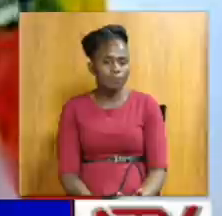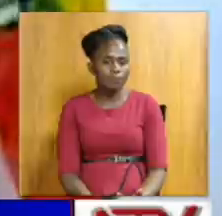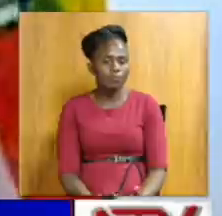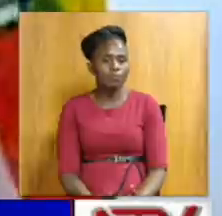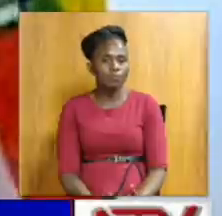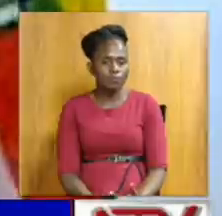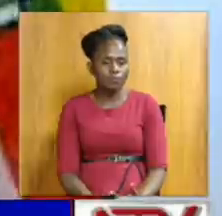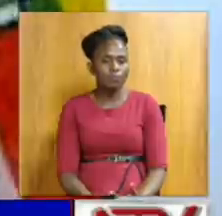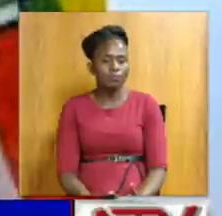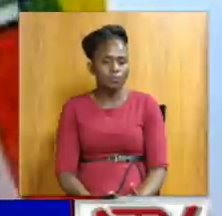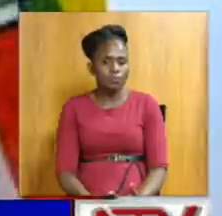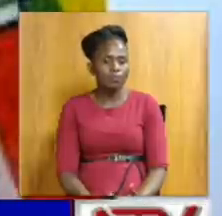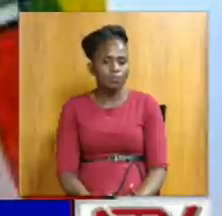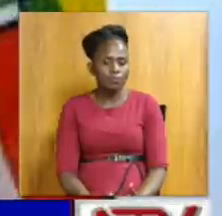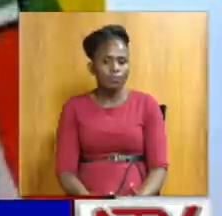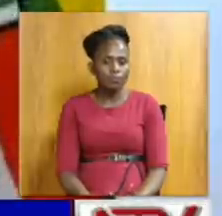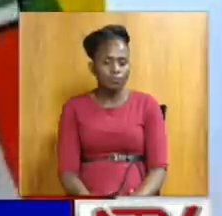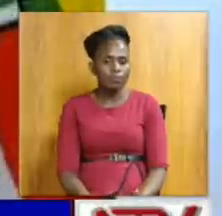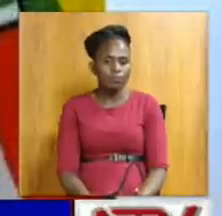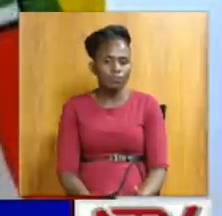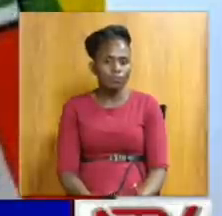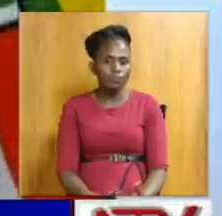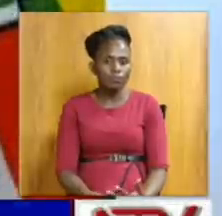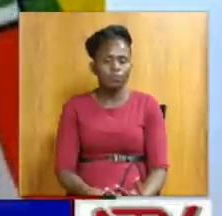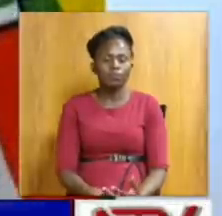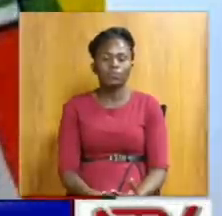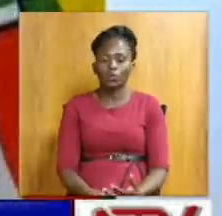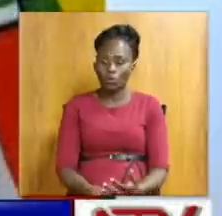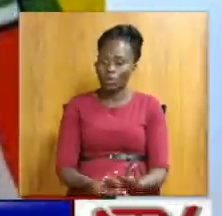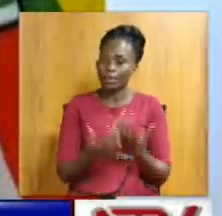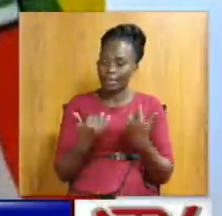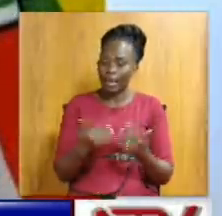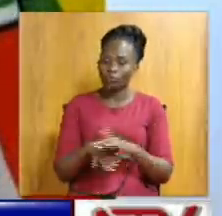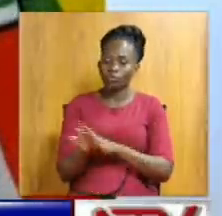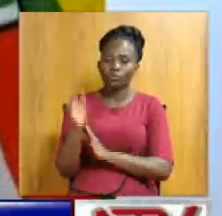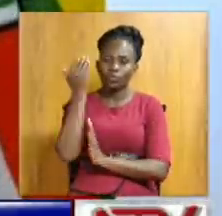listed and are in the courts of law.